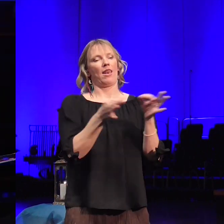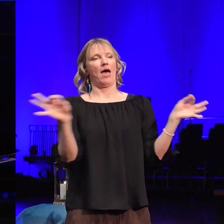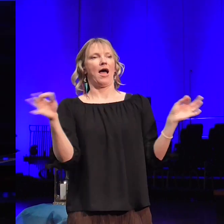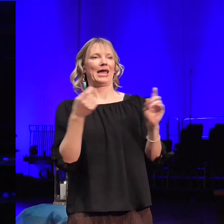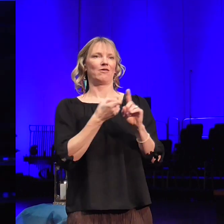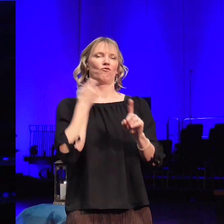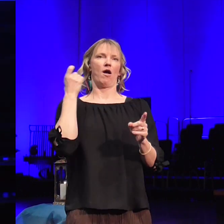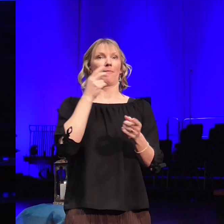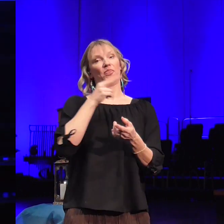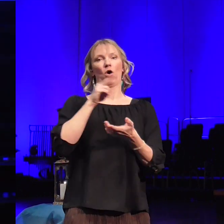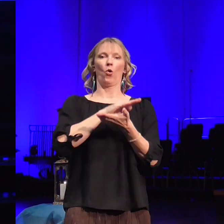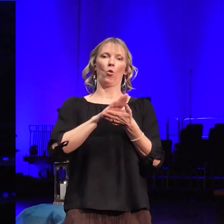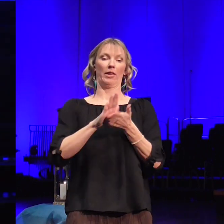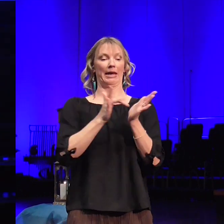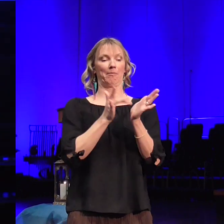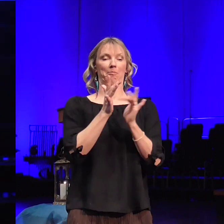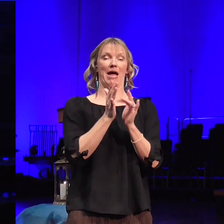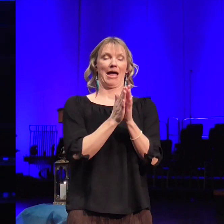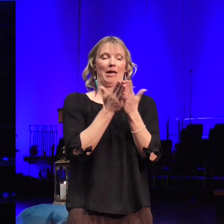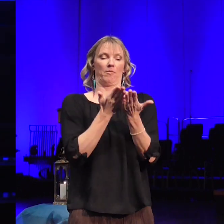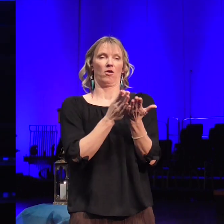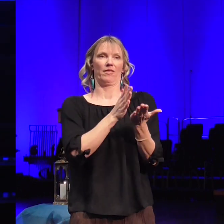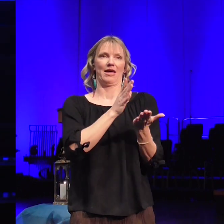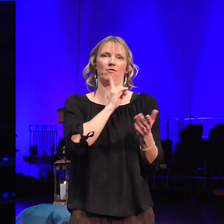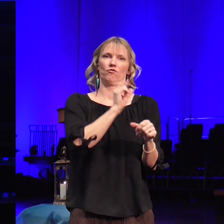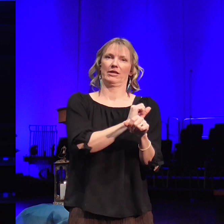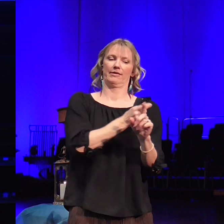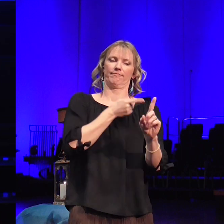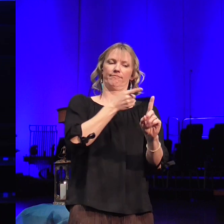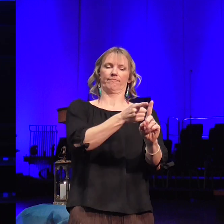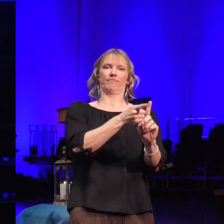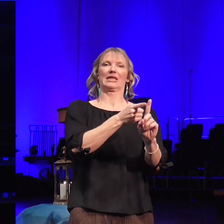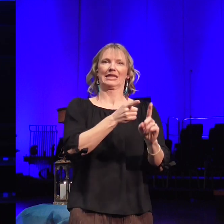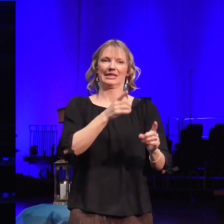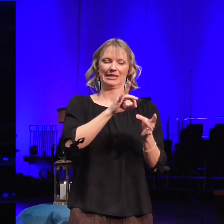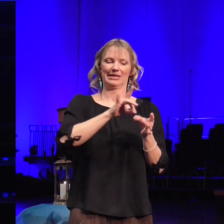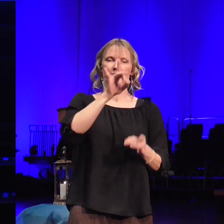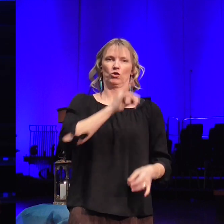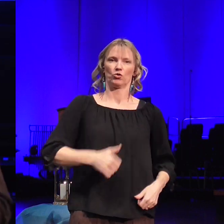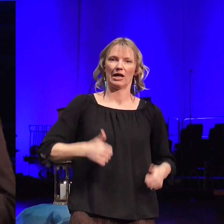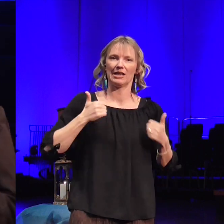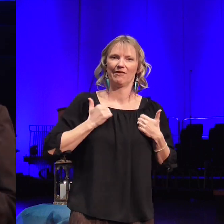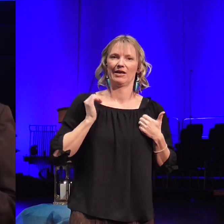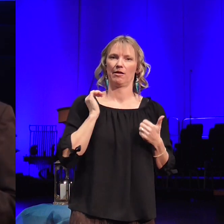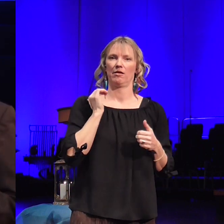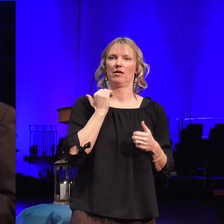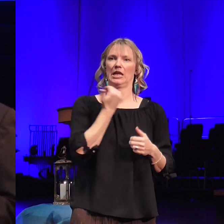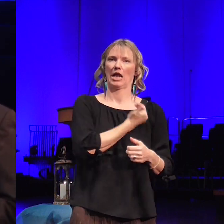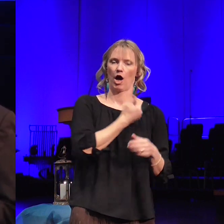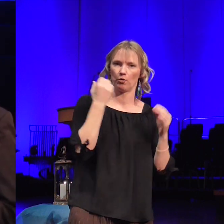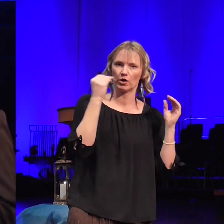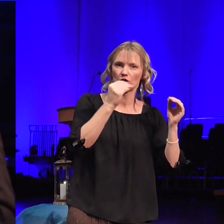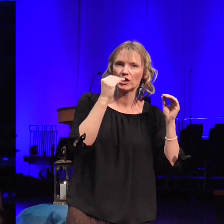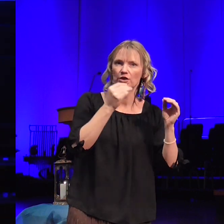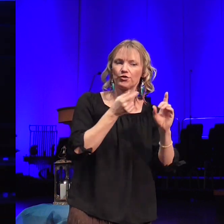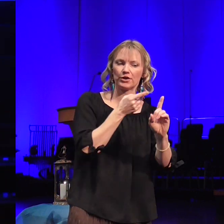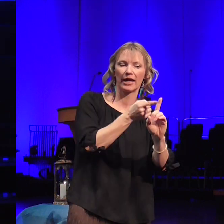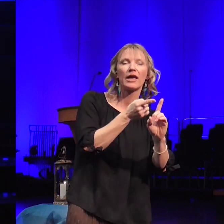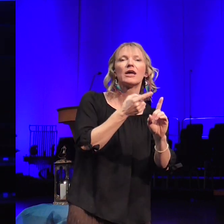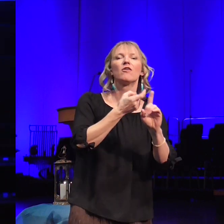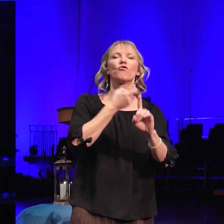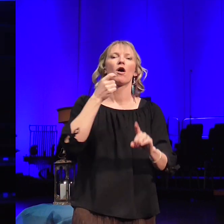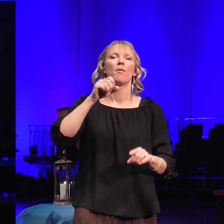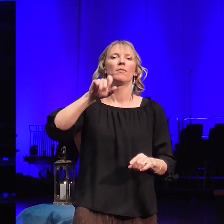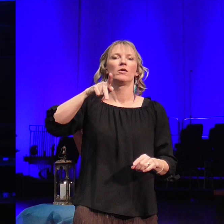the Holy Bible that speaks to spiritual living and what our teaching is all about, it would be from